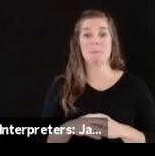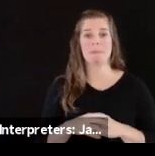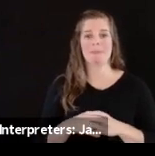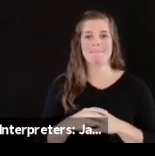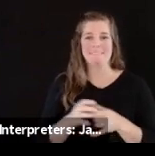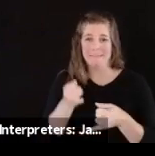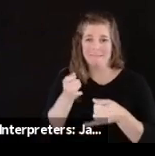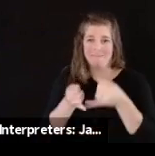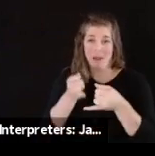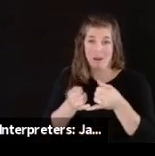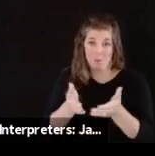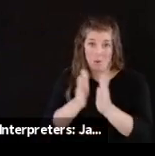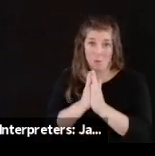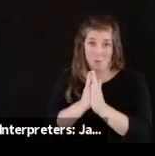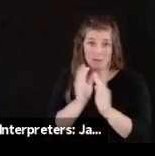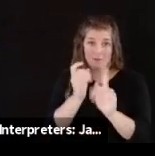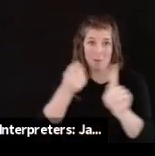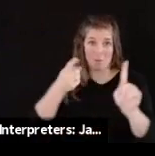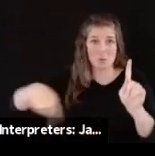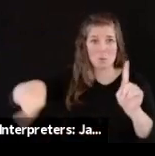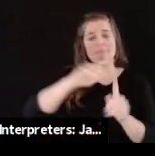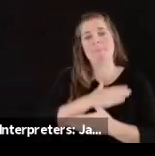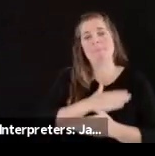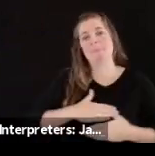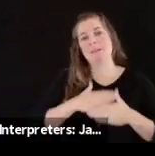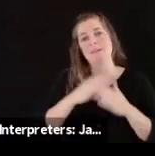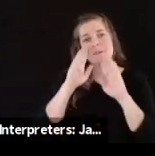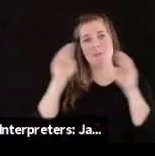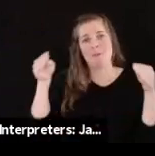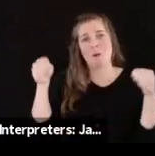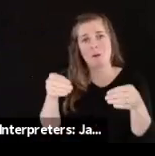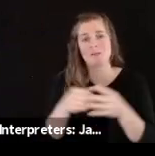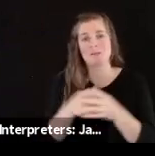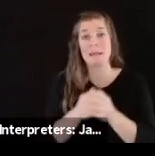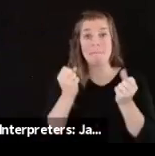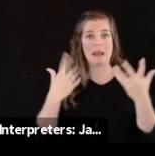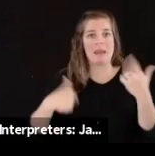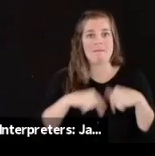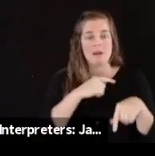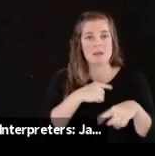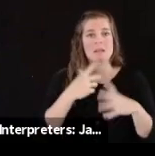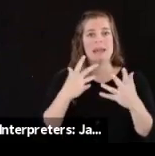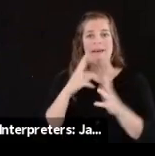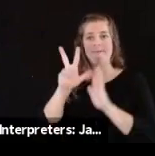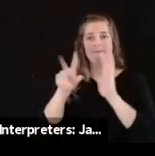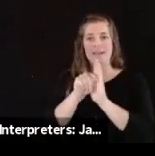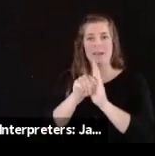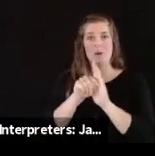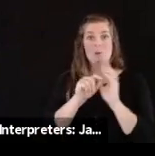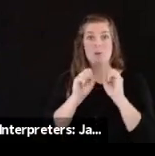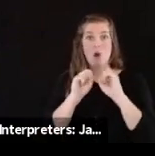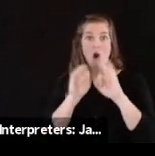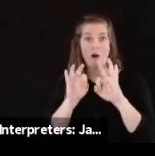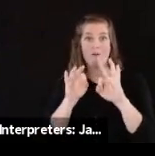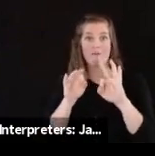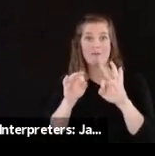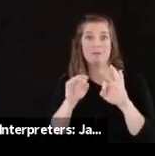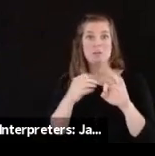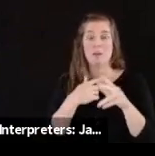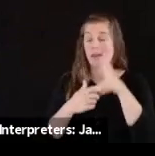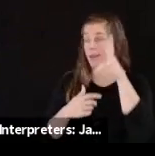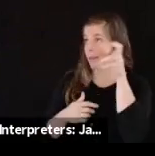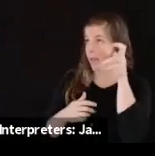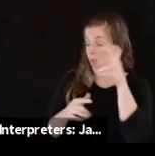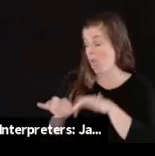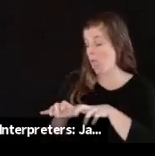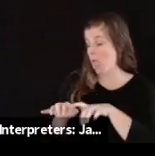that I have is, again, to focus. Many of us right now have our videos off, so we could be doing a plethora of things in the background.